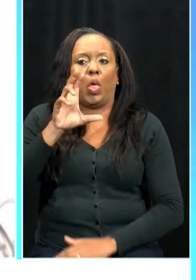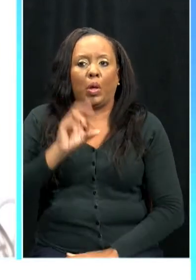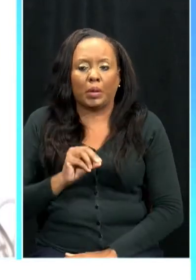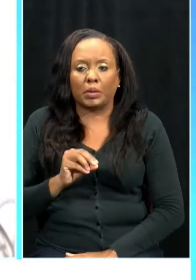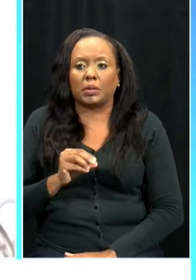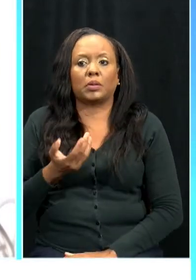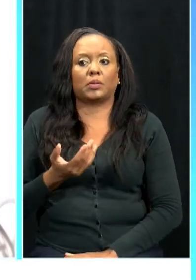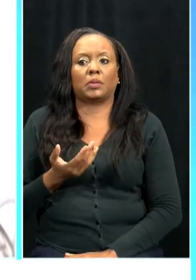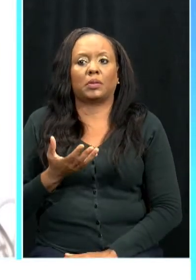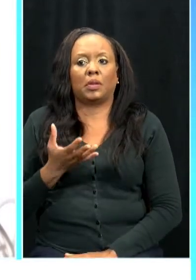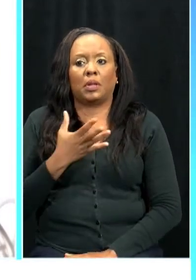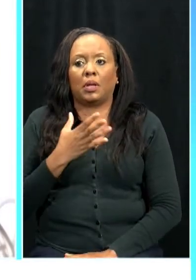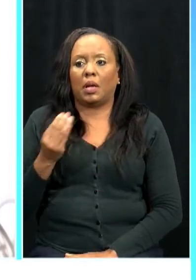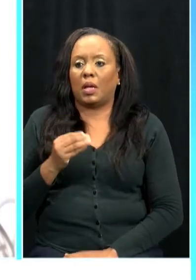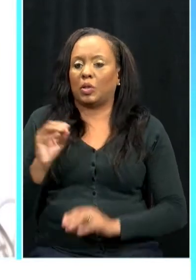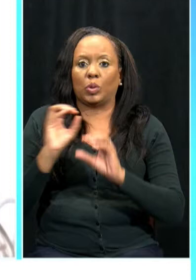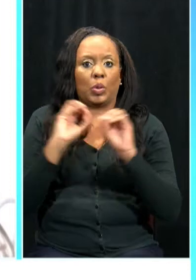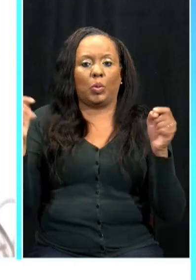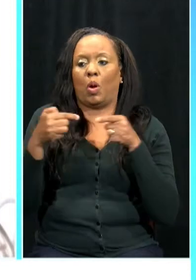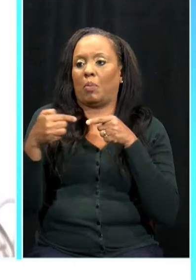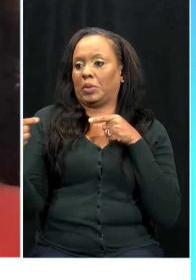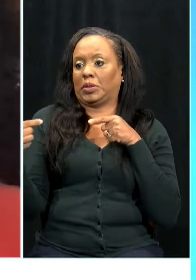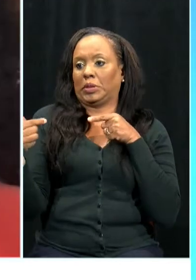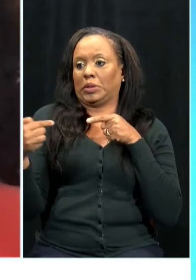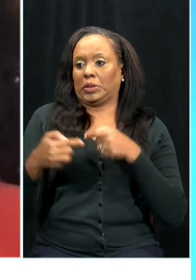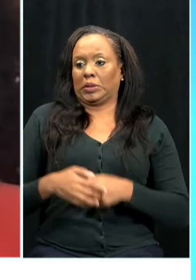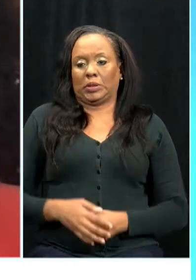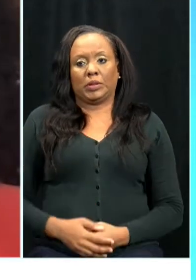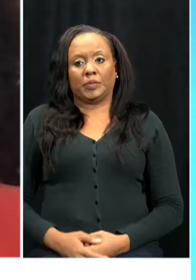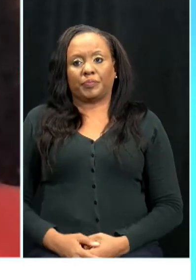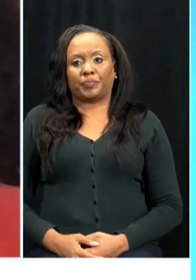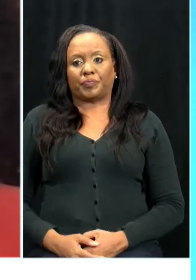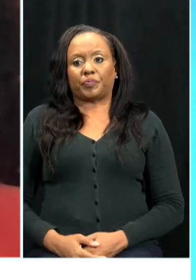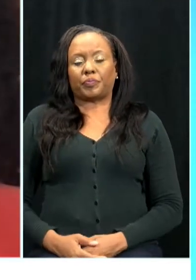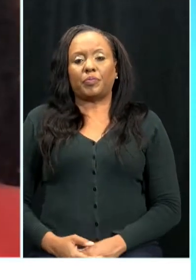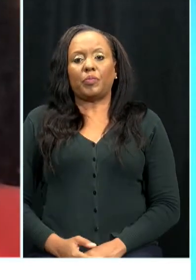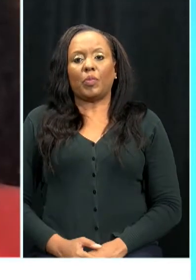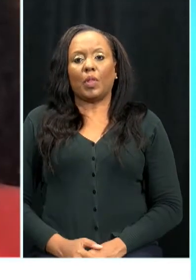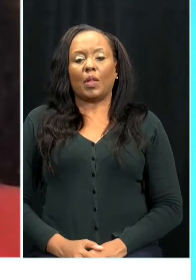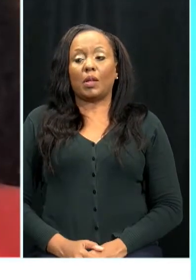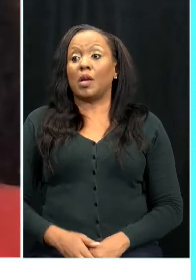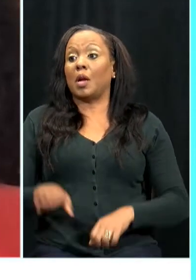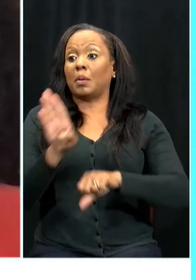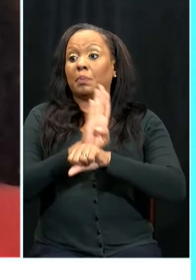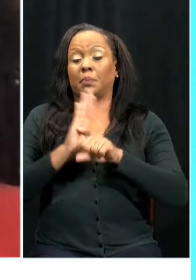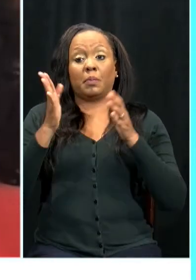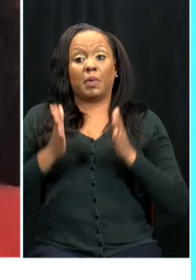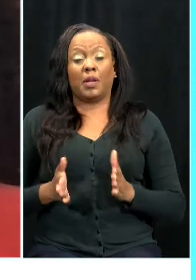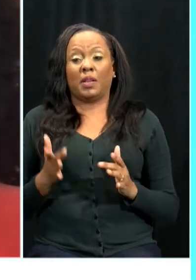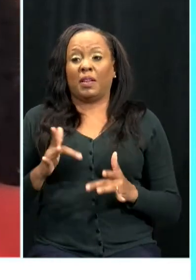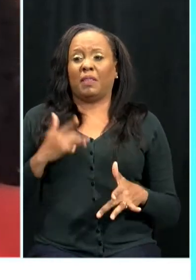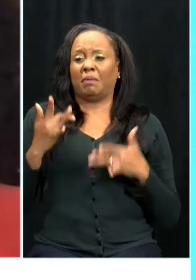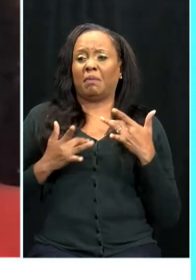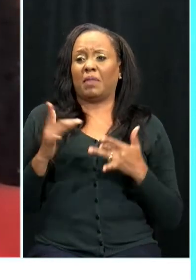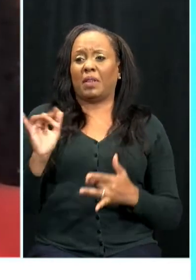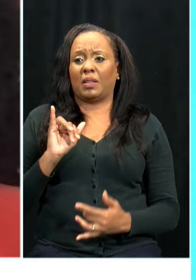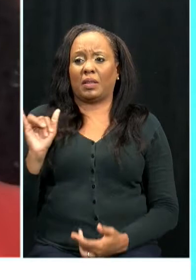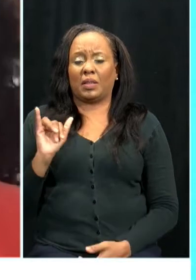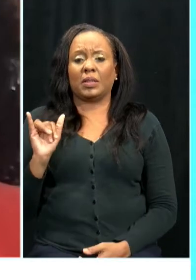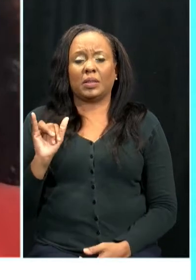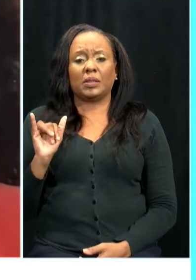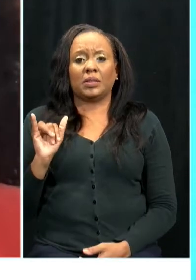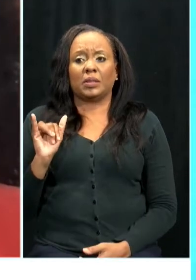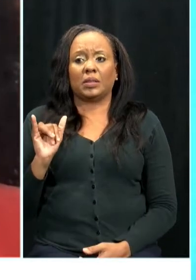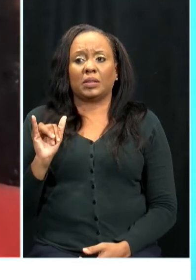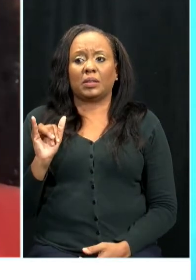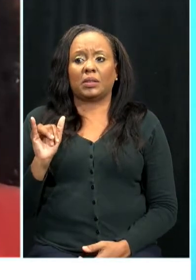so many seats and no opposition. And so the people of Barbados believe that they might actually be able to